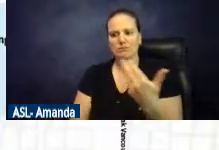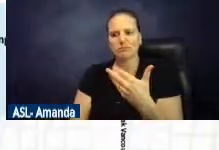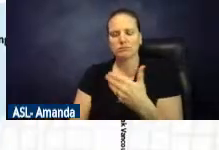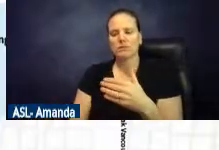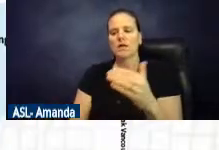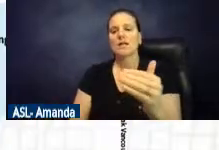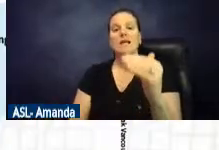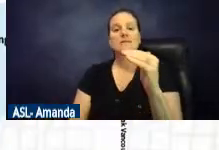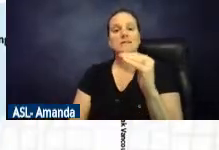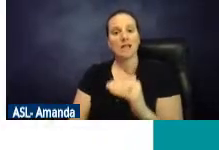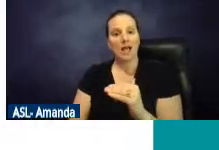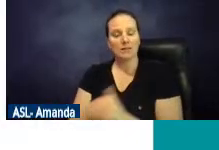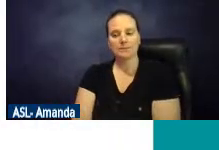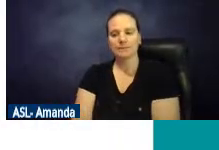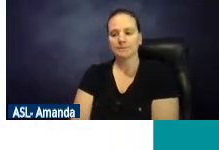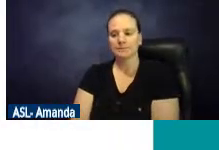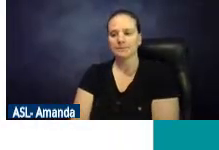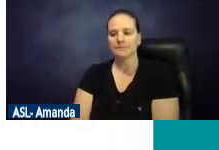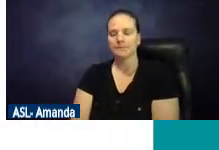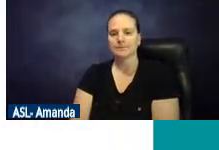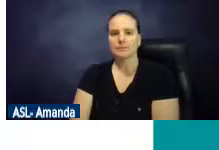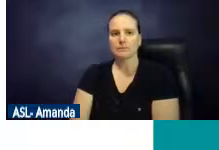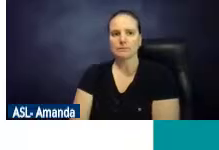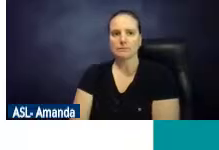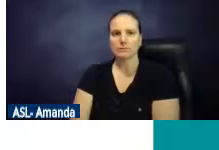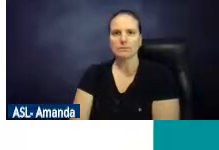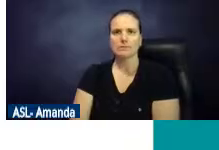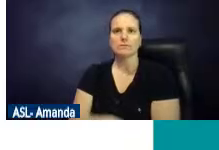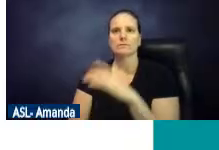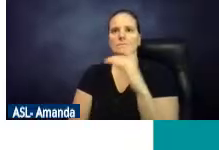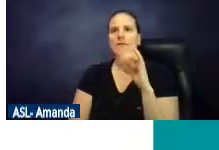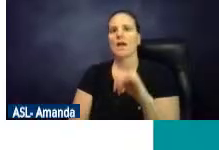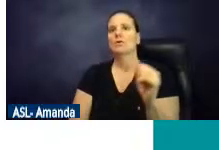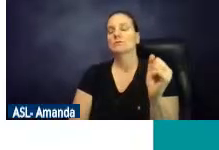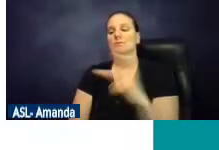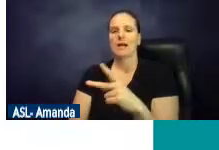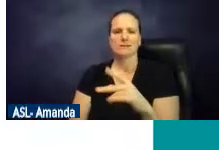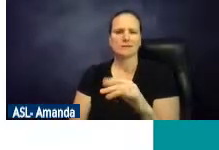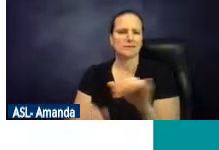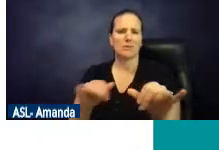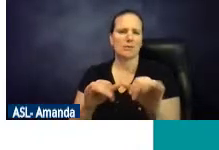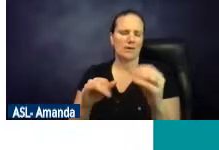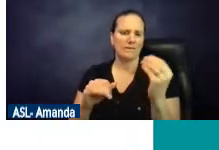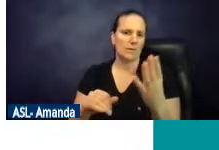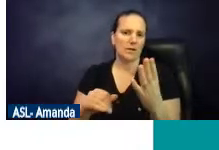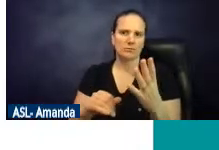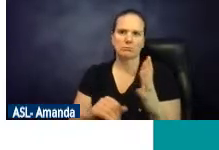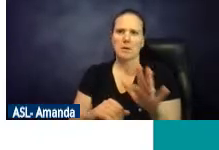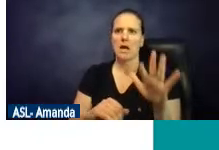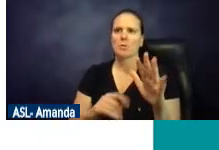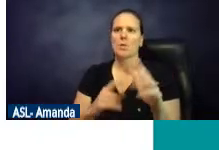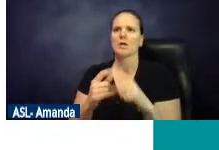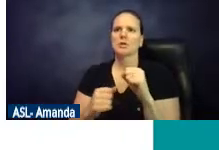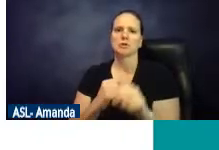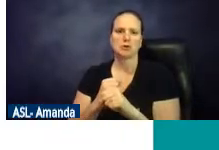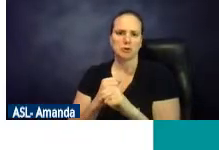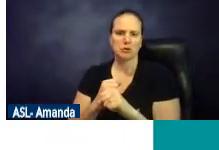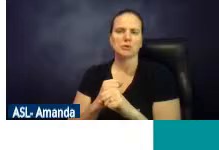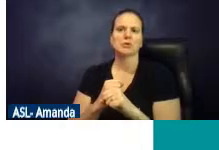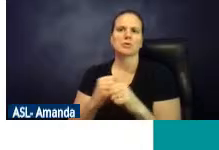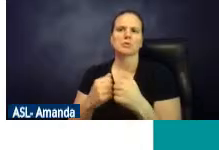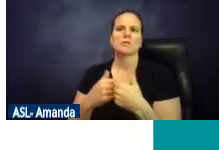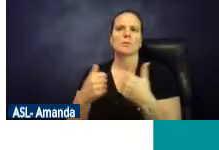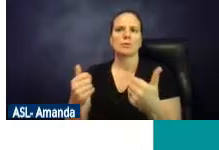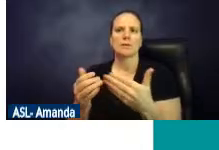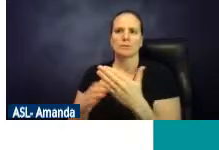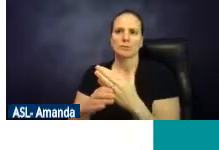slide. And I think this goes back into some of the similar information again. It's roughly a year of separation between